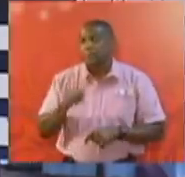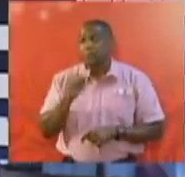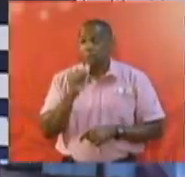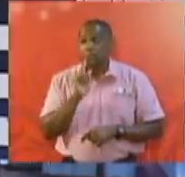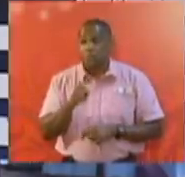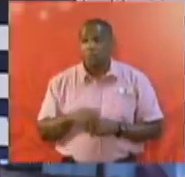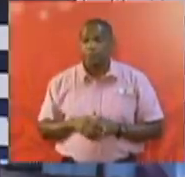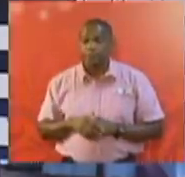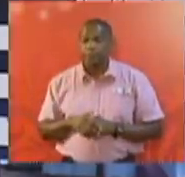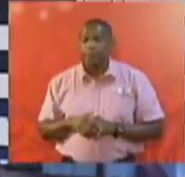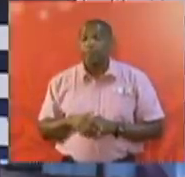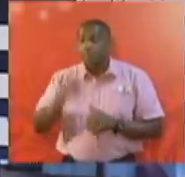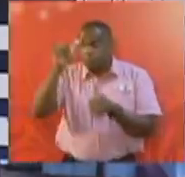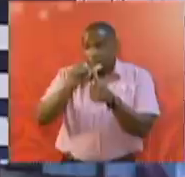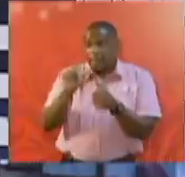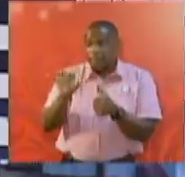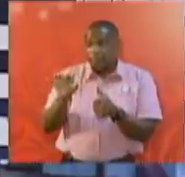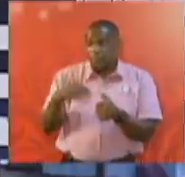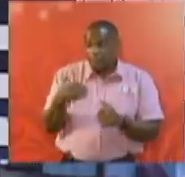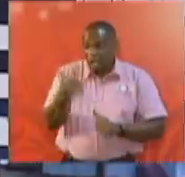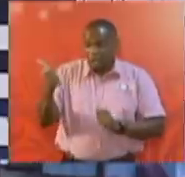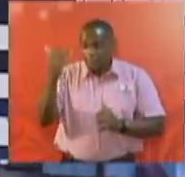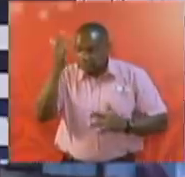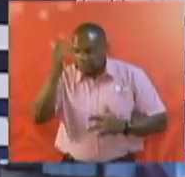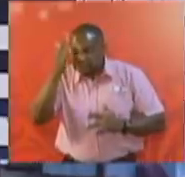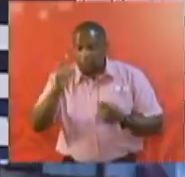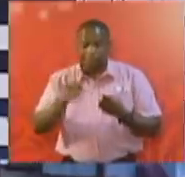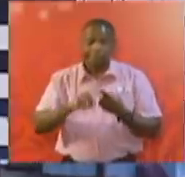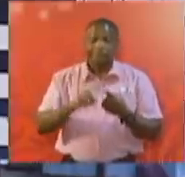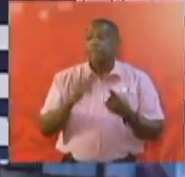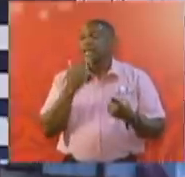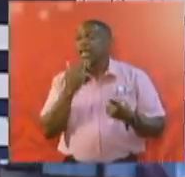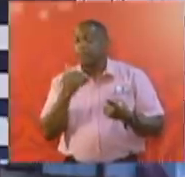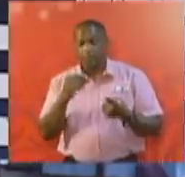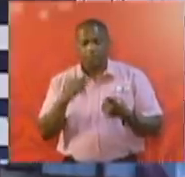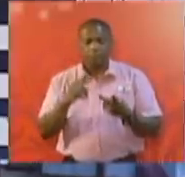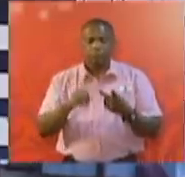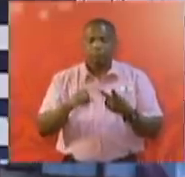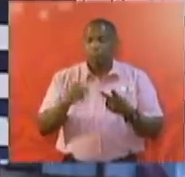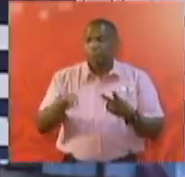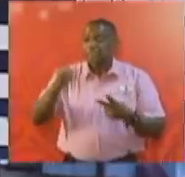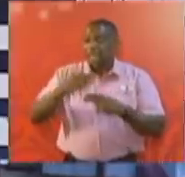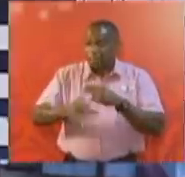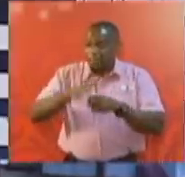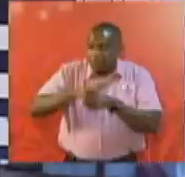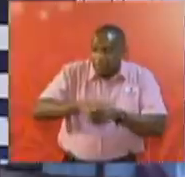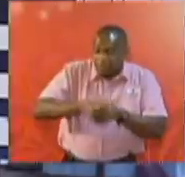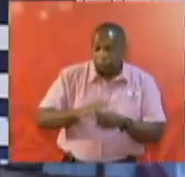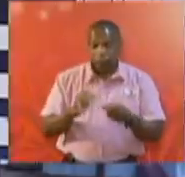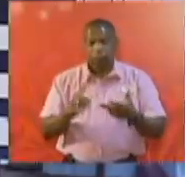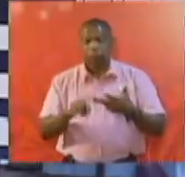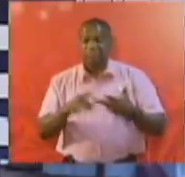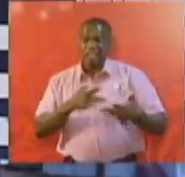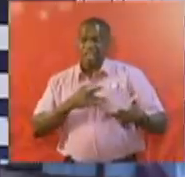comorbidity factors, such as diabetes, hypertension, cardiac problems, and you add it up, your chances of survival